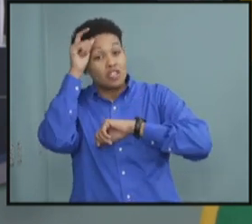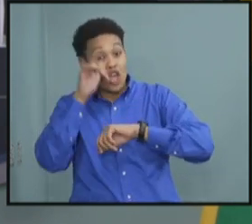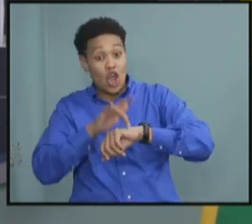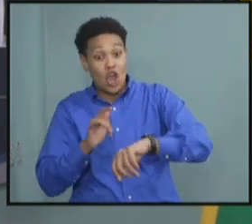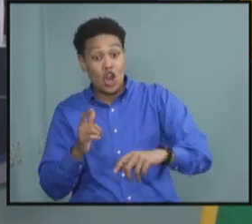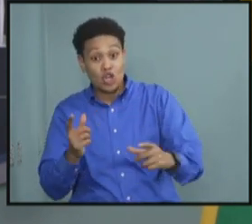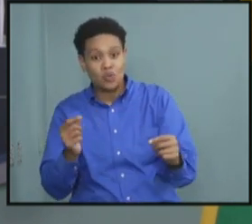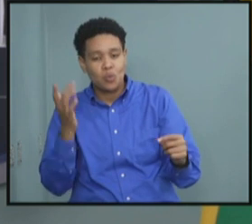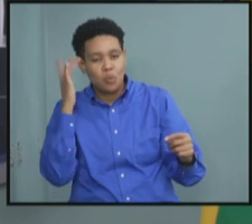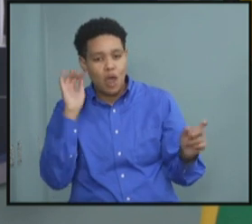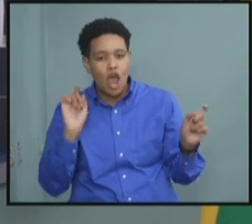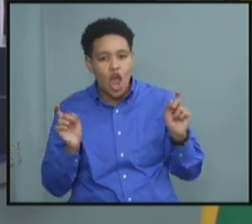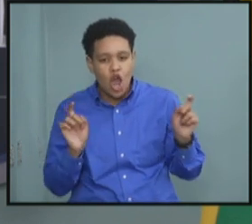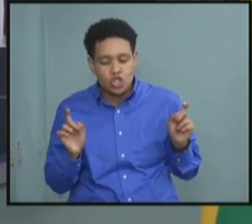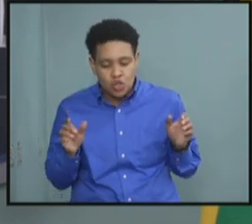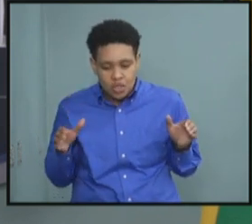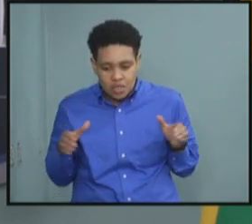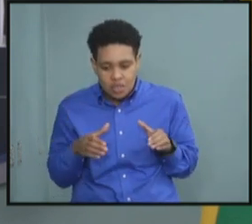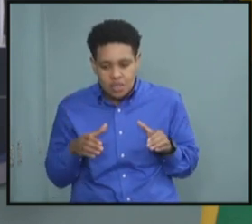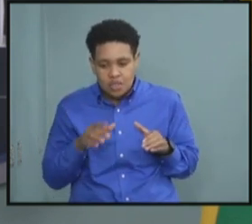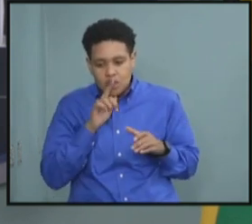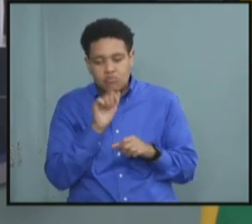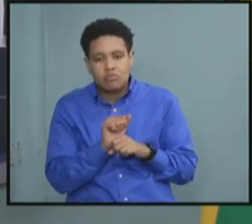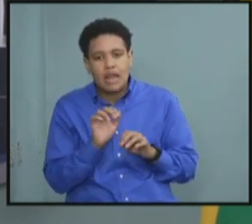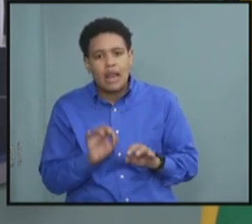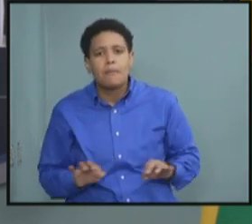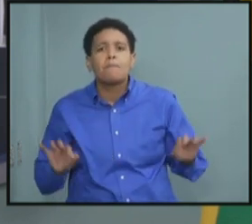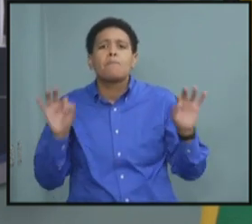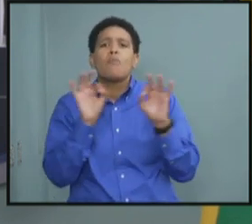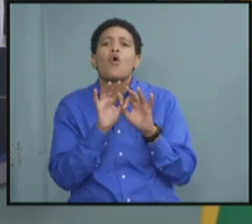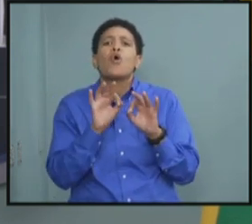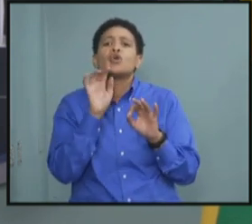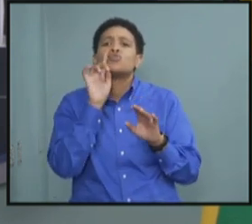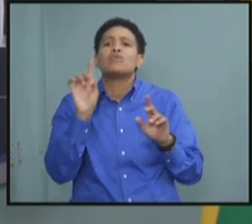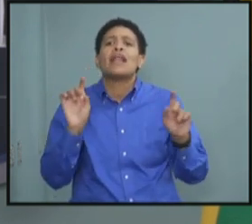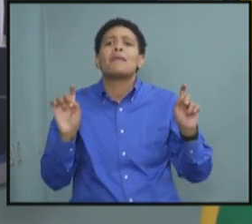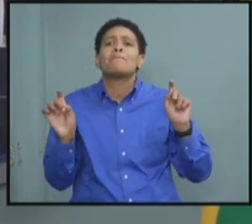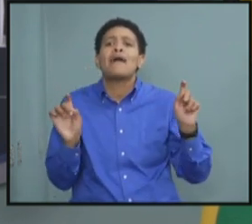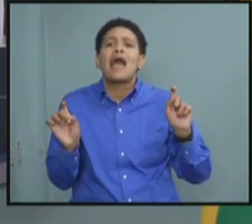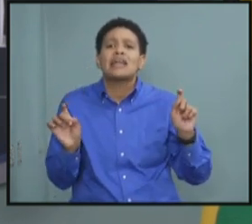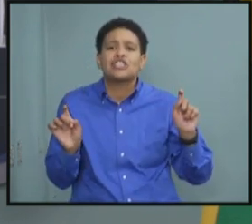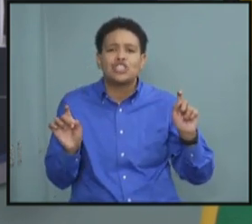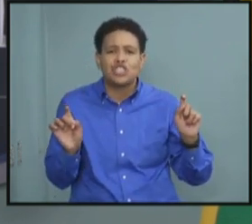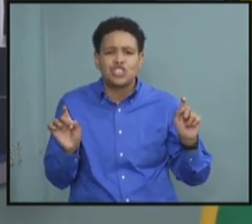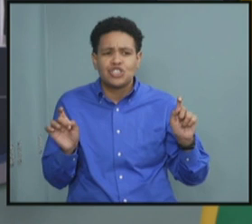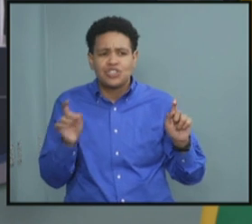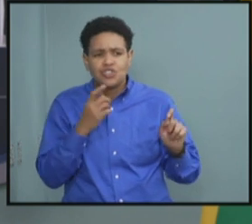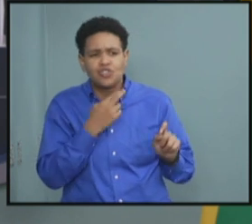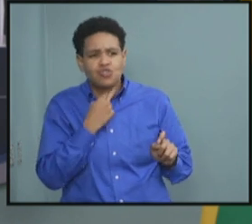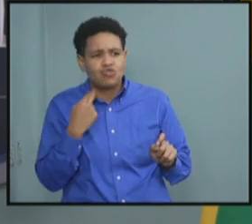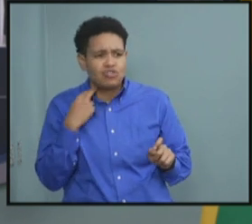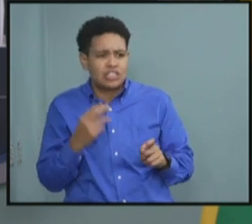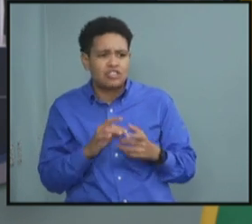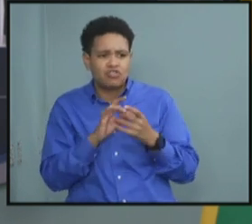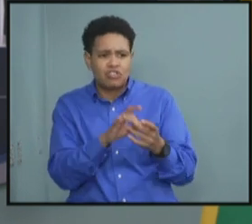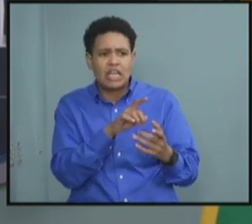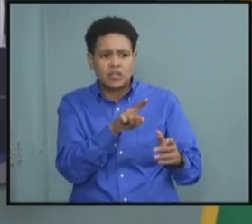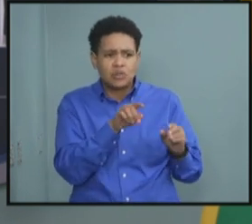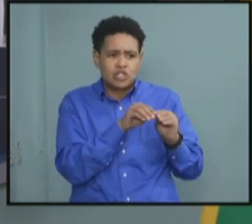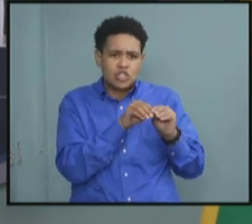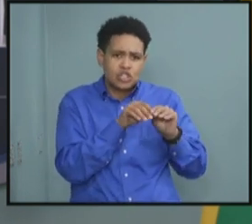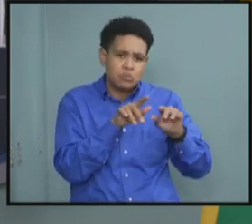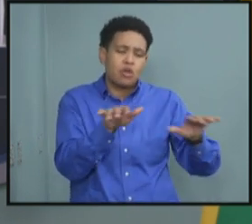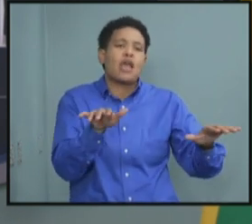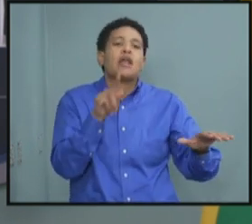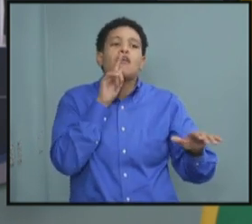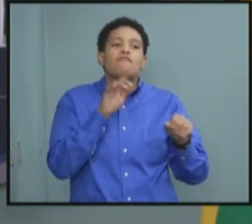because control was very important in order to manage the risks associated with the spread